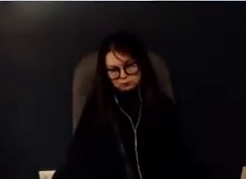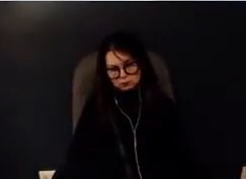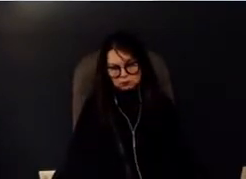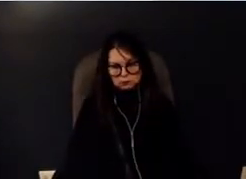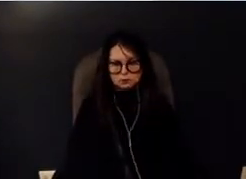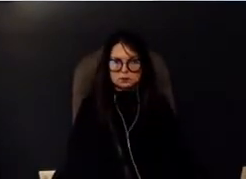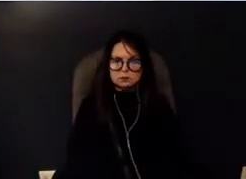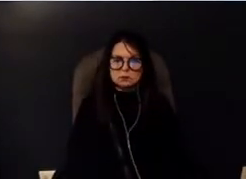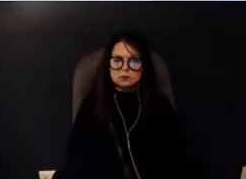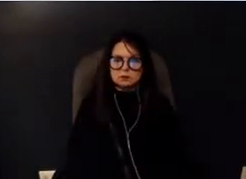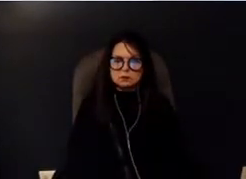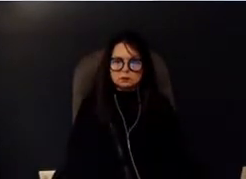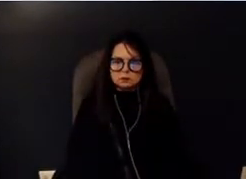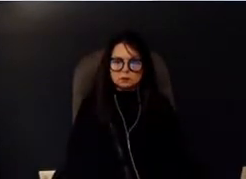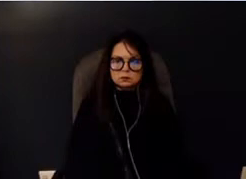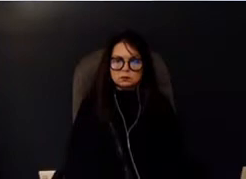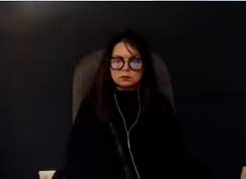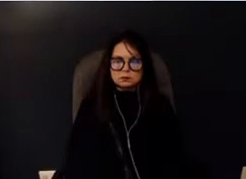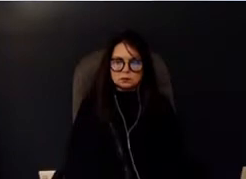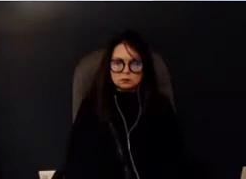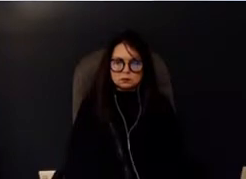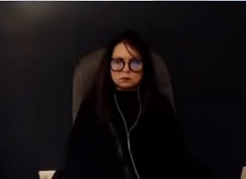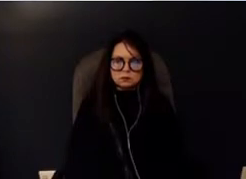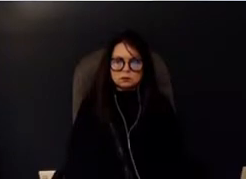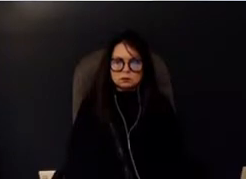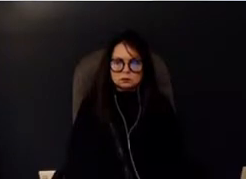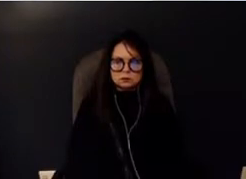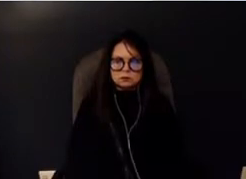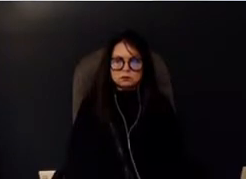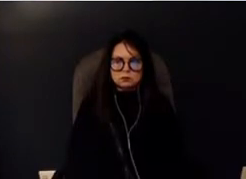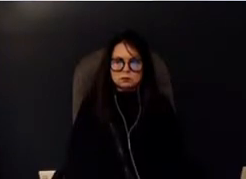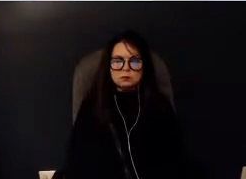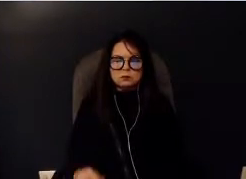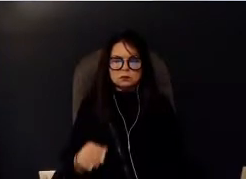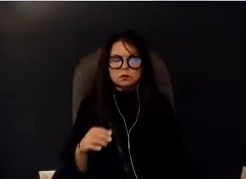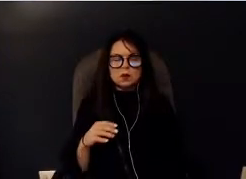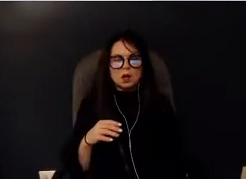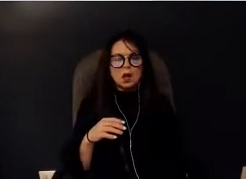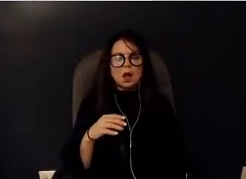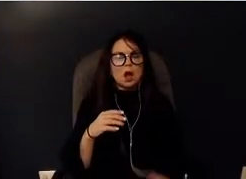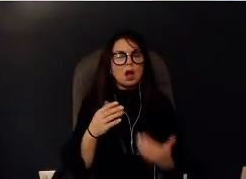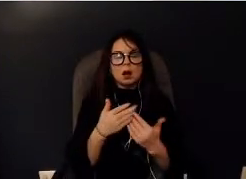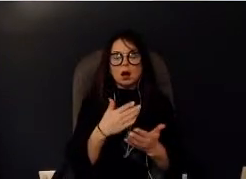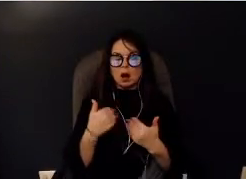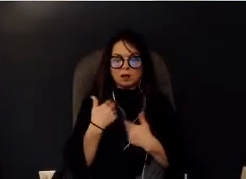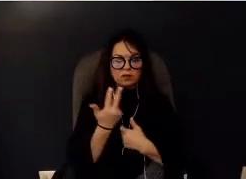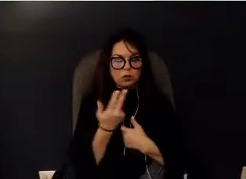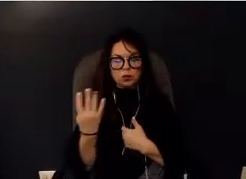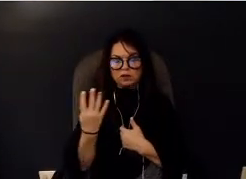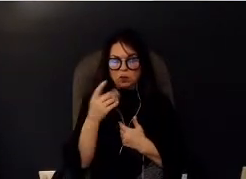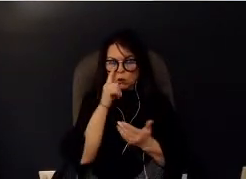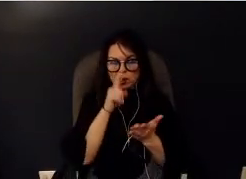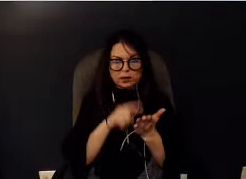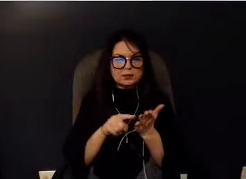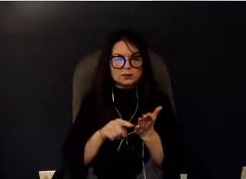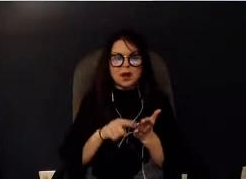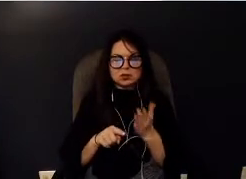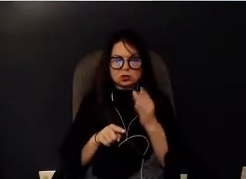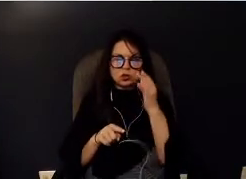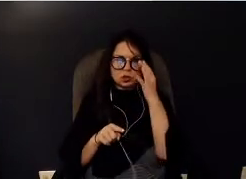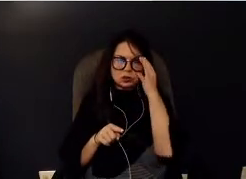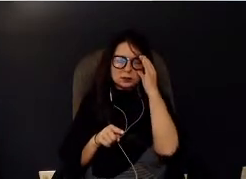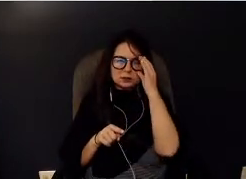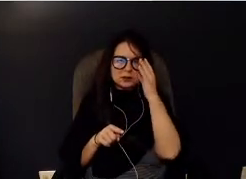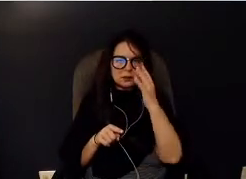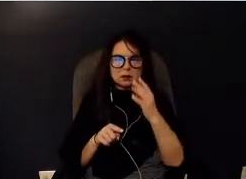Whether or not the person, we will have three or four inspectors at the end of the year, regardless of how,